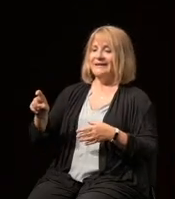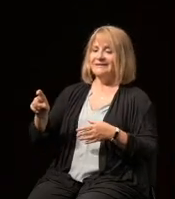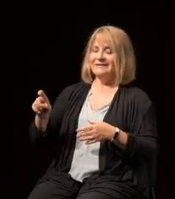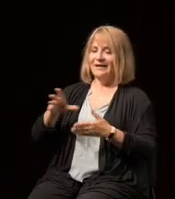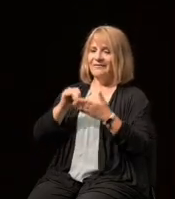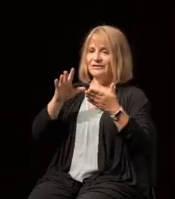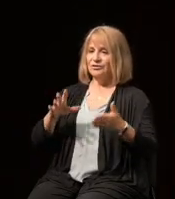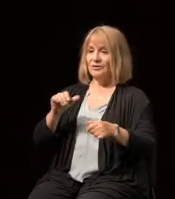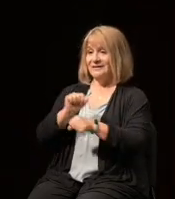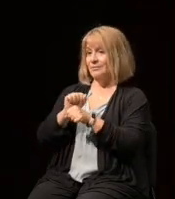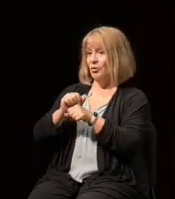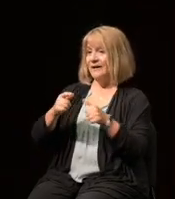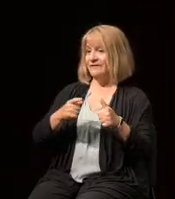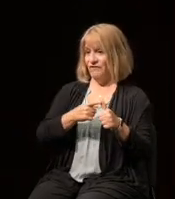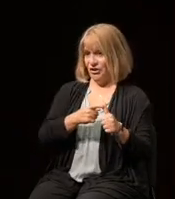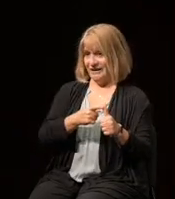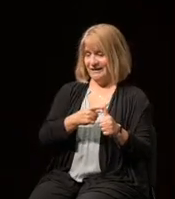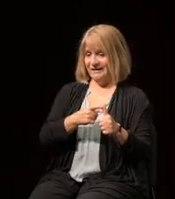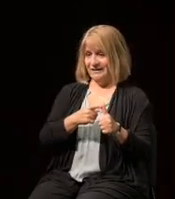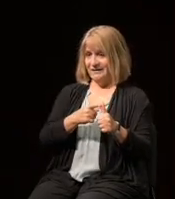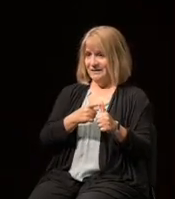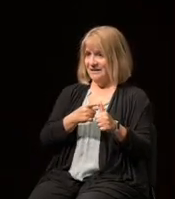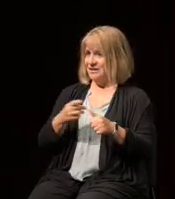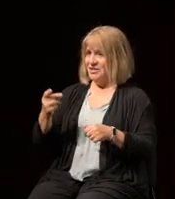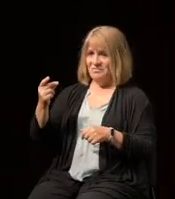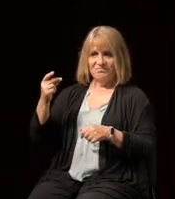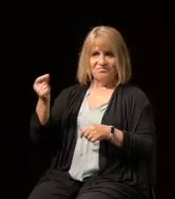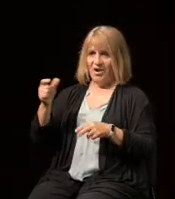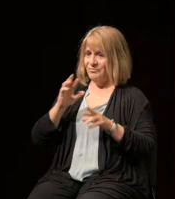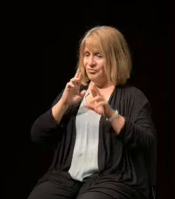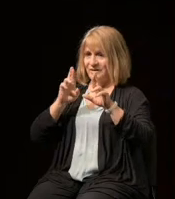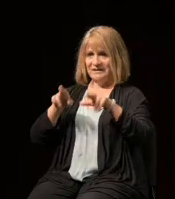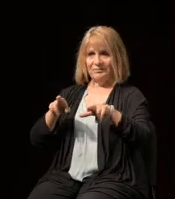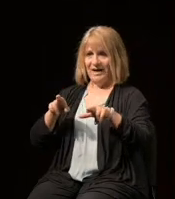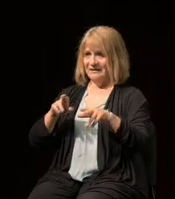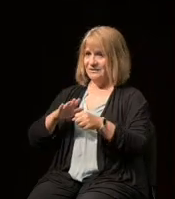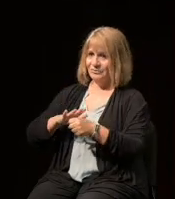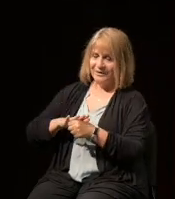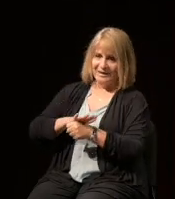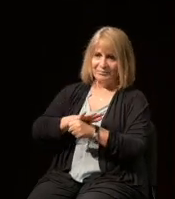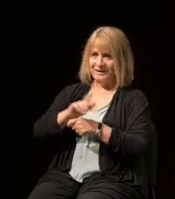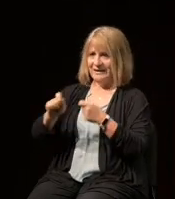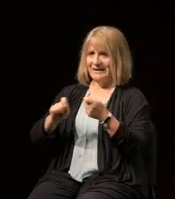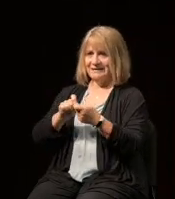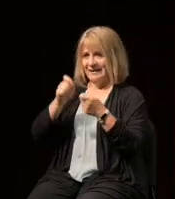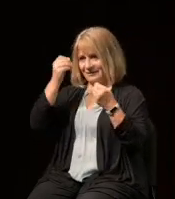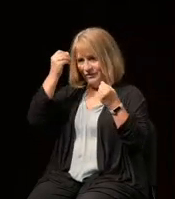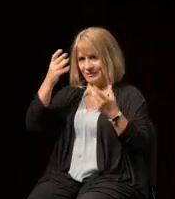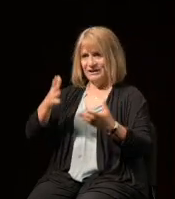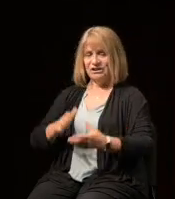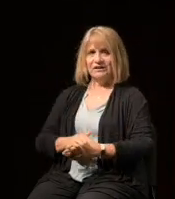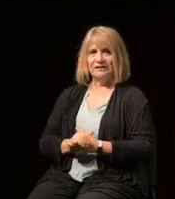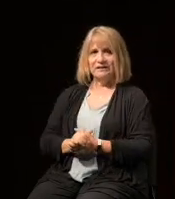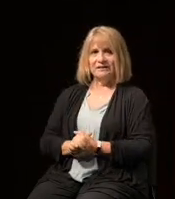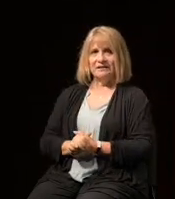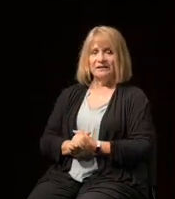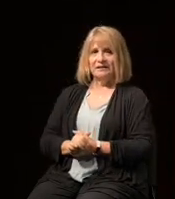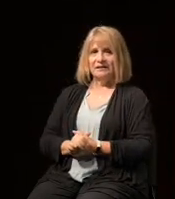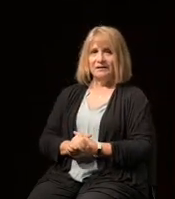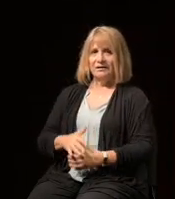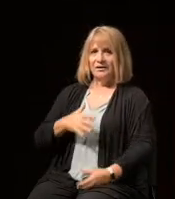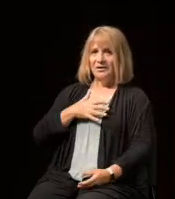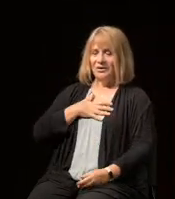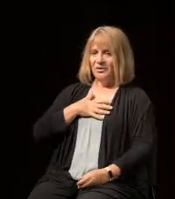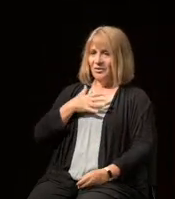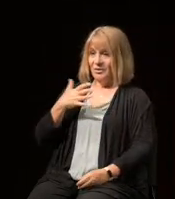and employees first, prompt to get back to you with complete and exact information, willing to stop